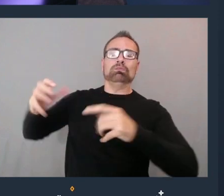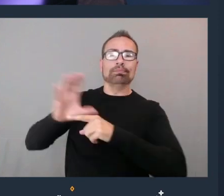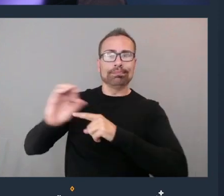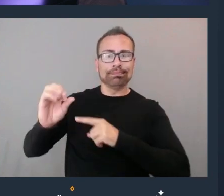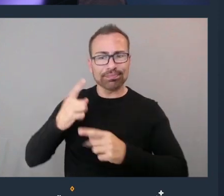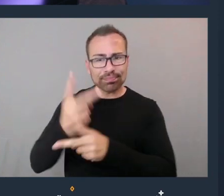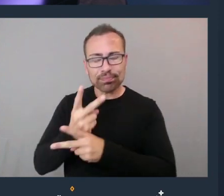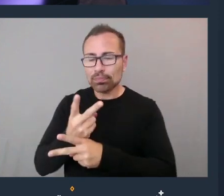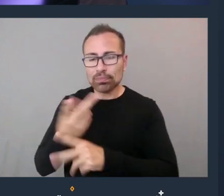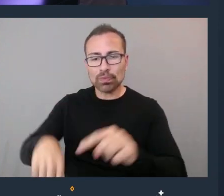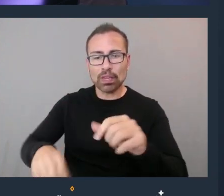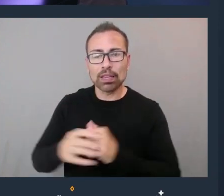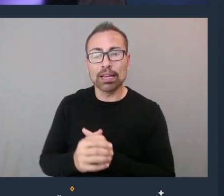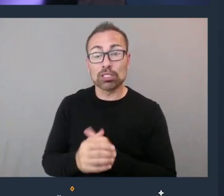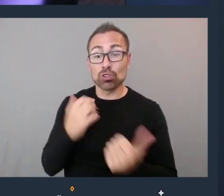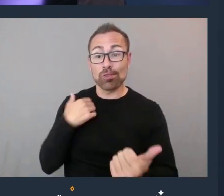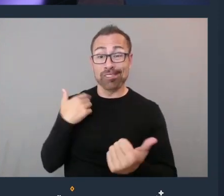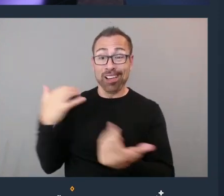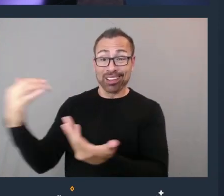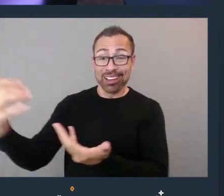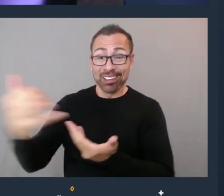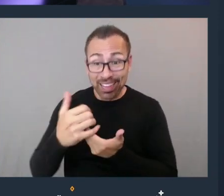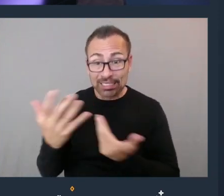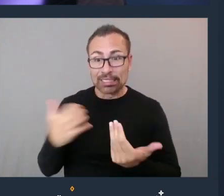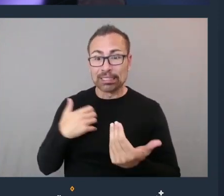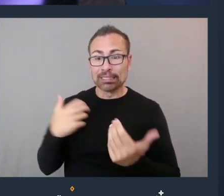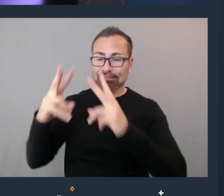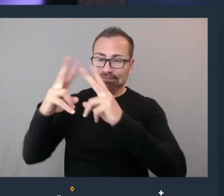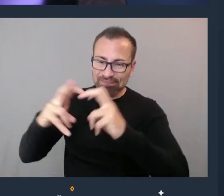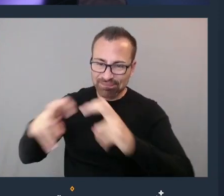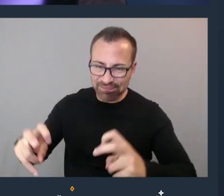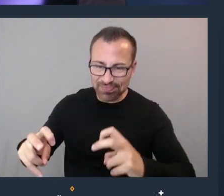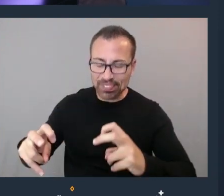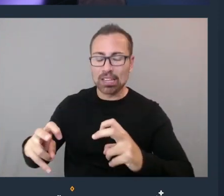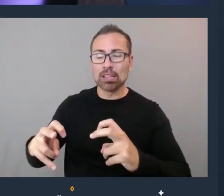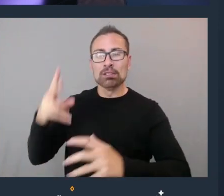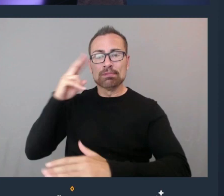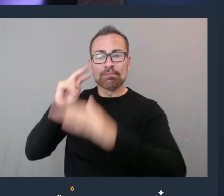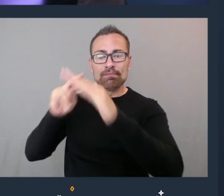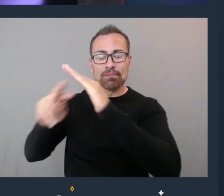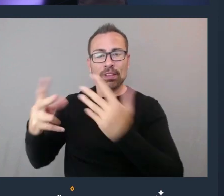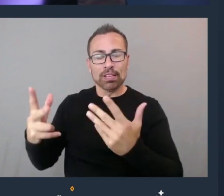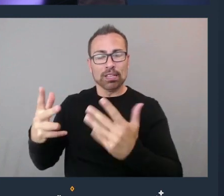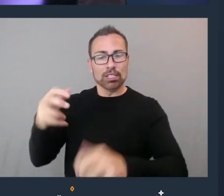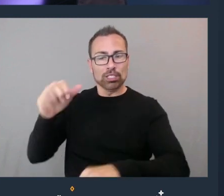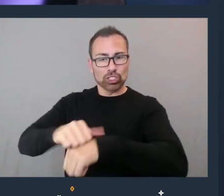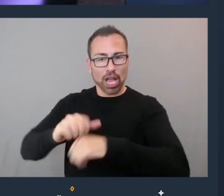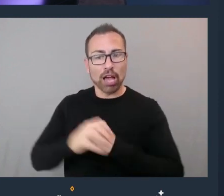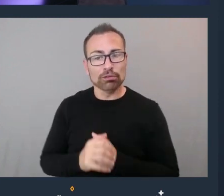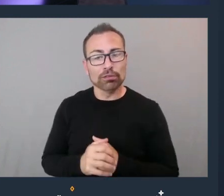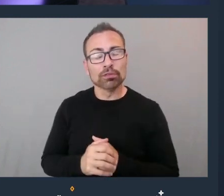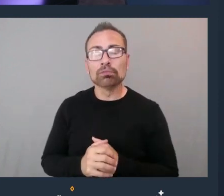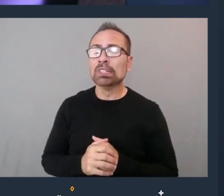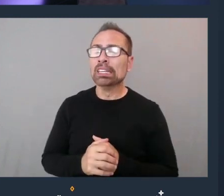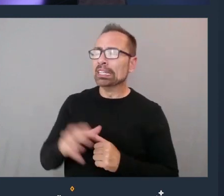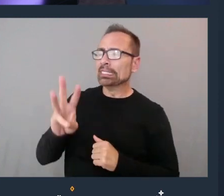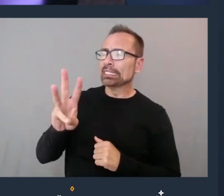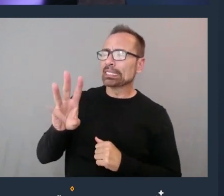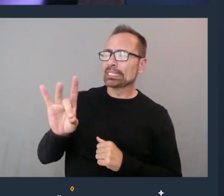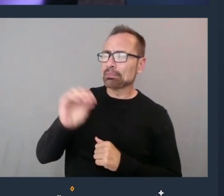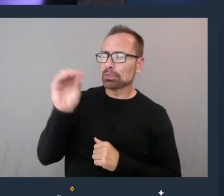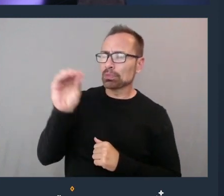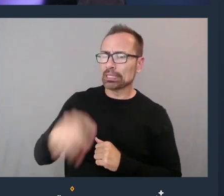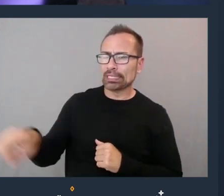is a challenging thing to do. According to Accenture's Data Value Gap Report, actually 68% of companies aren't able to realize